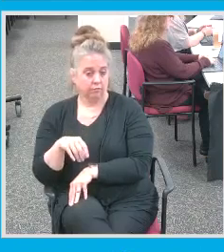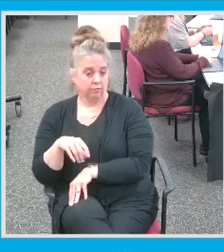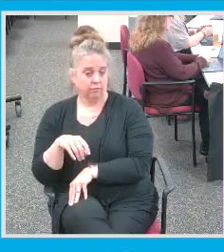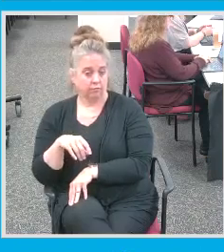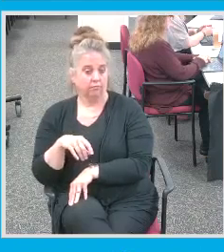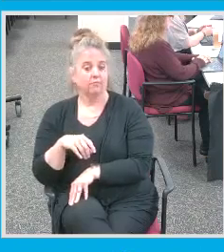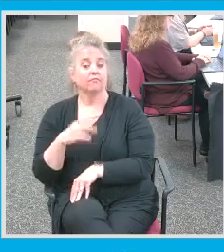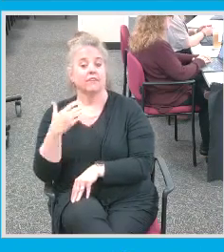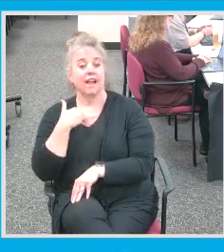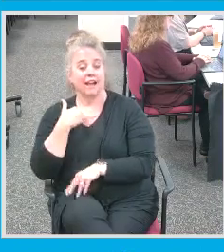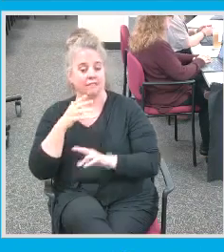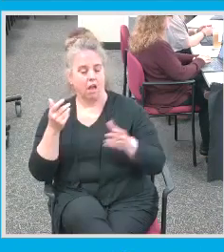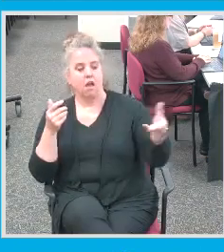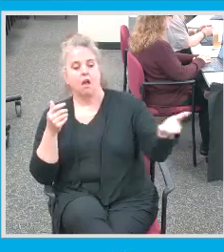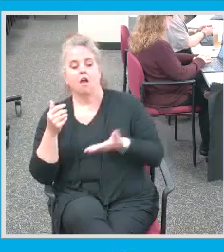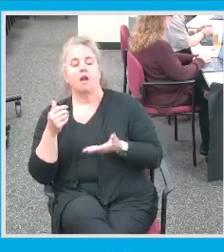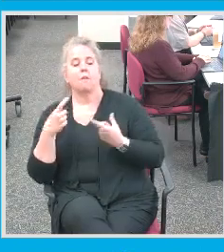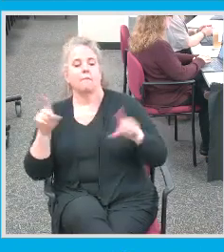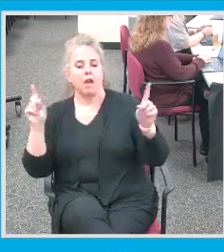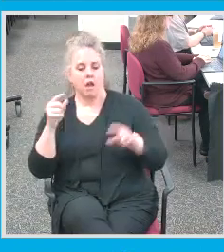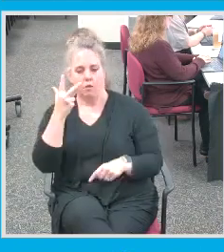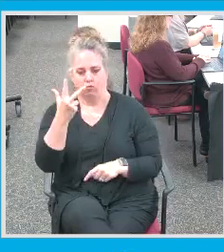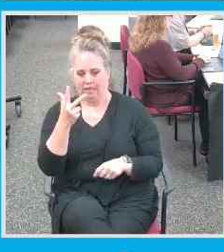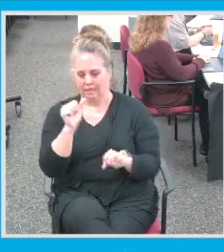And then one more slide.